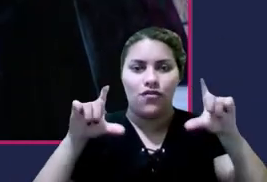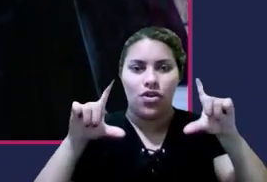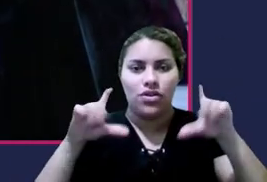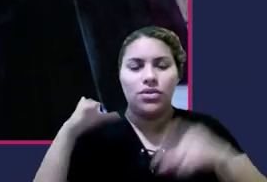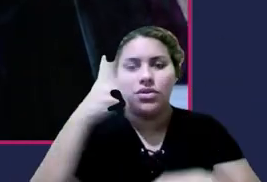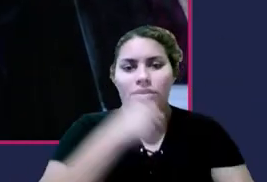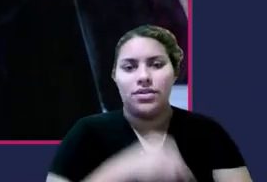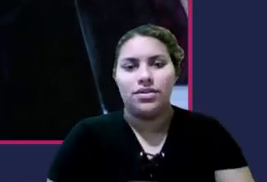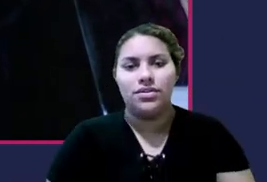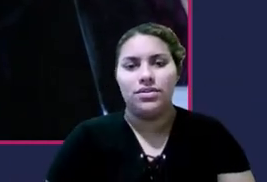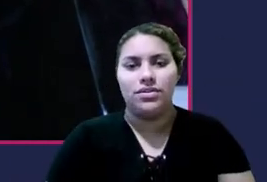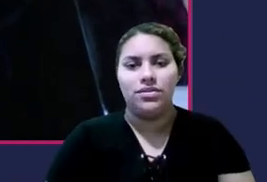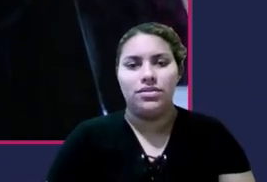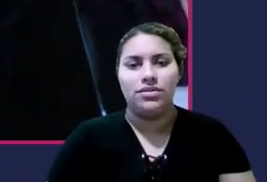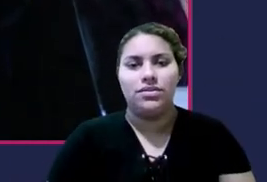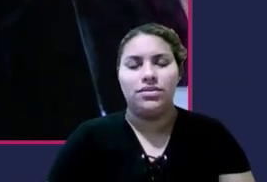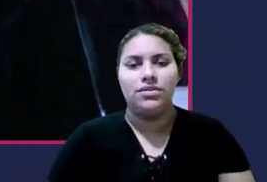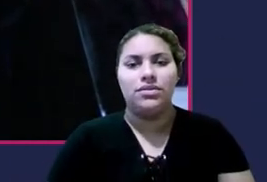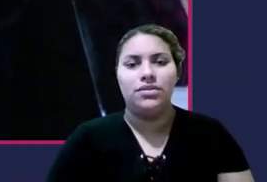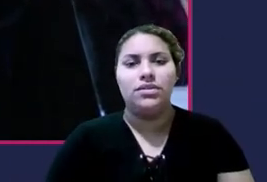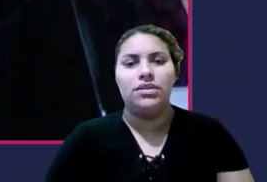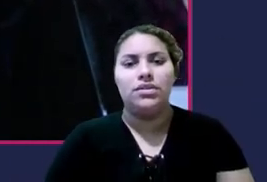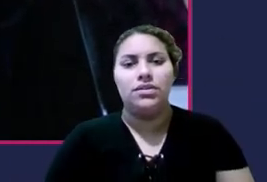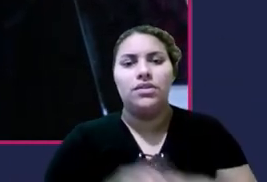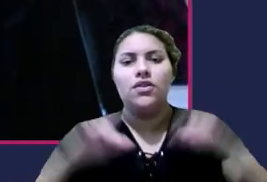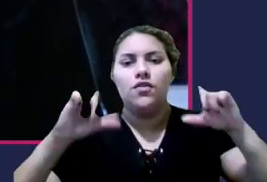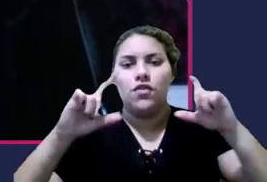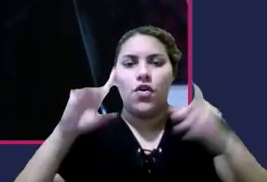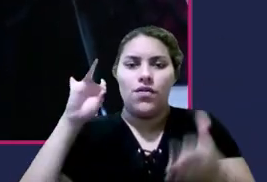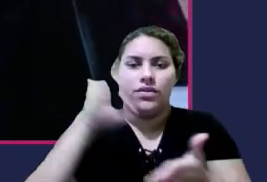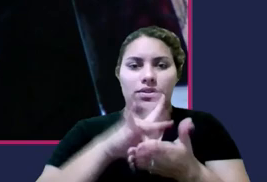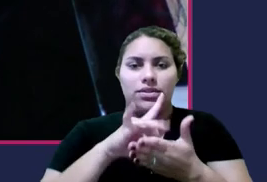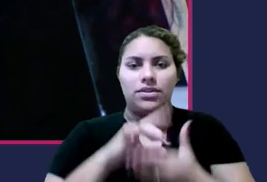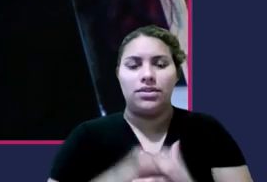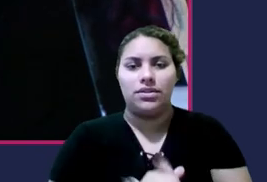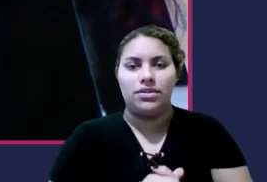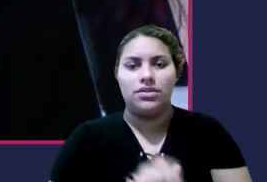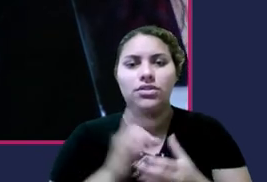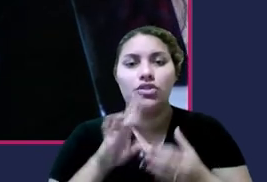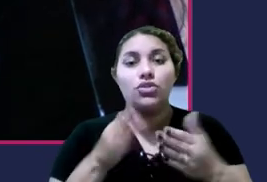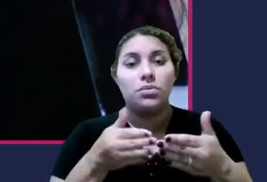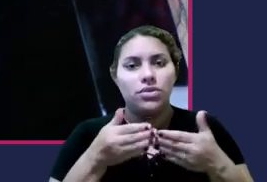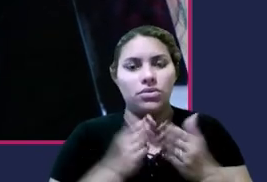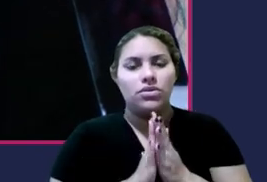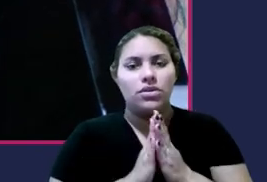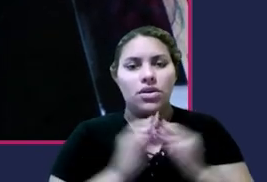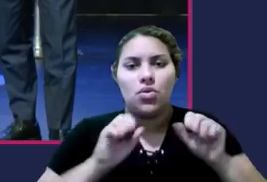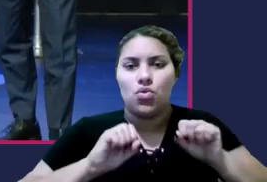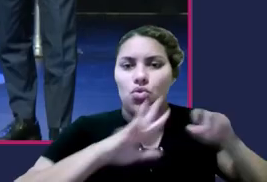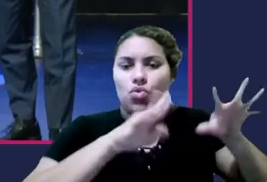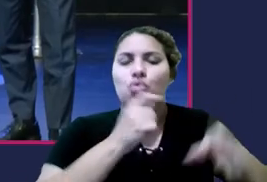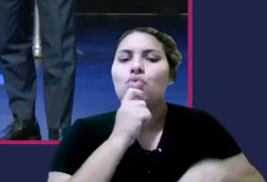Okay, you're going to take the picture and then you're going to see the QR code on the screen. Now,